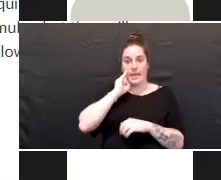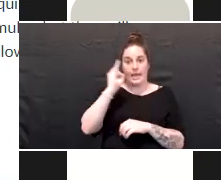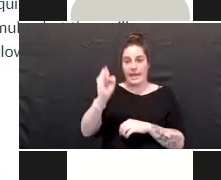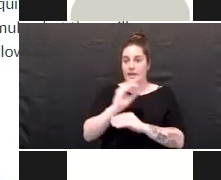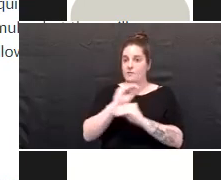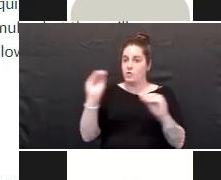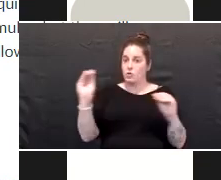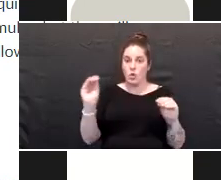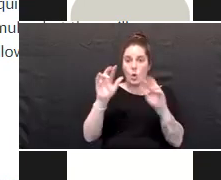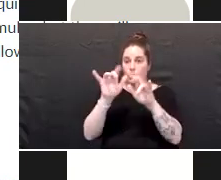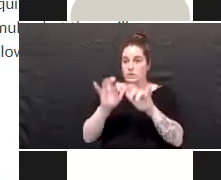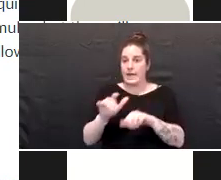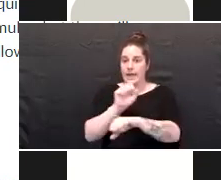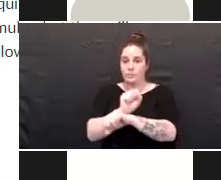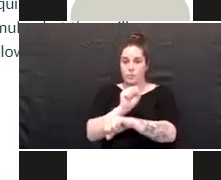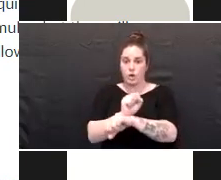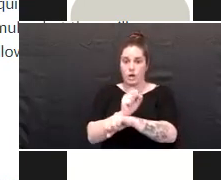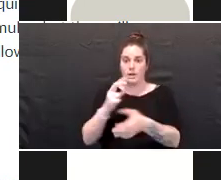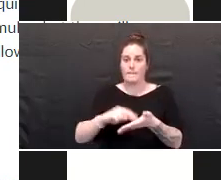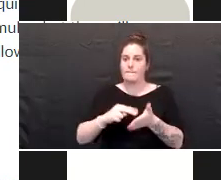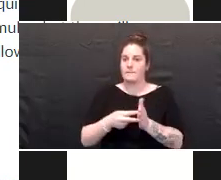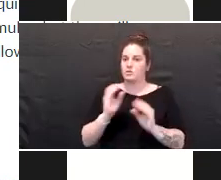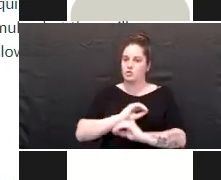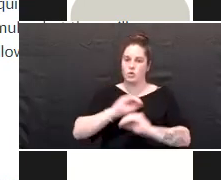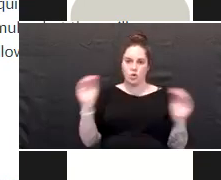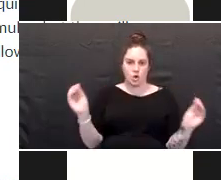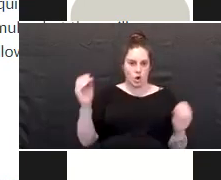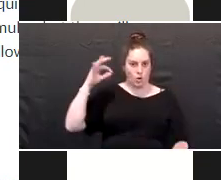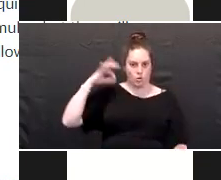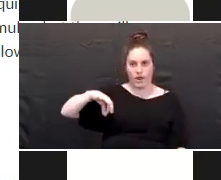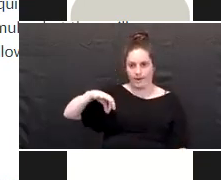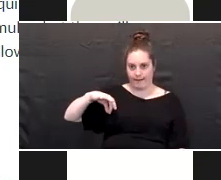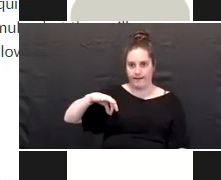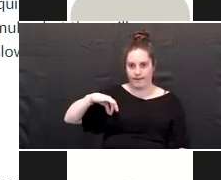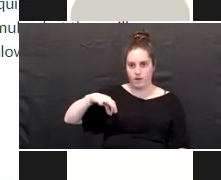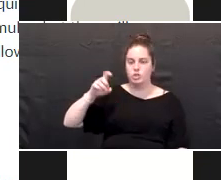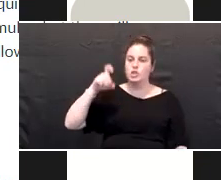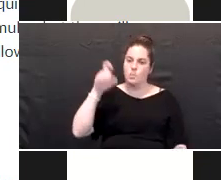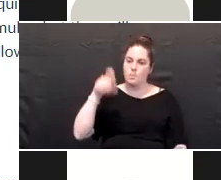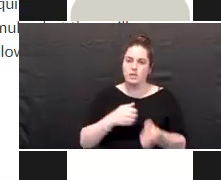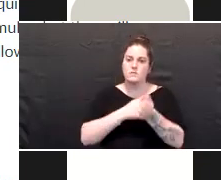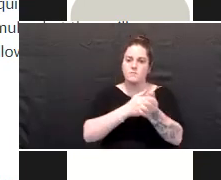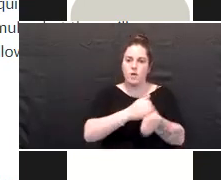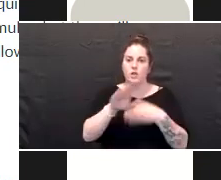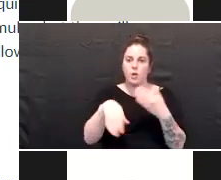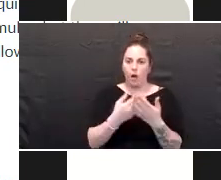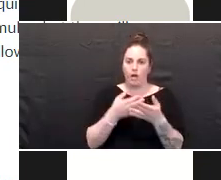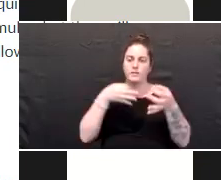not shown. And you follow the instructions included with the problem. If there's anything